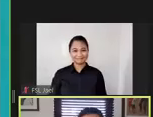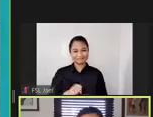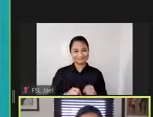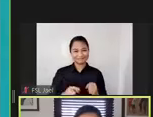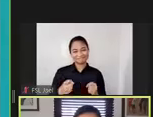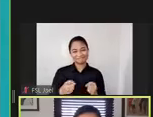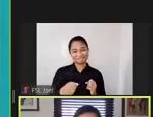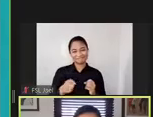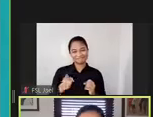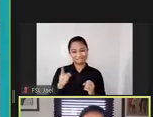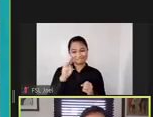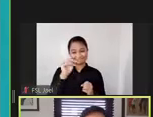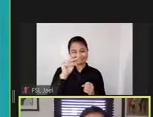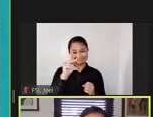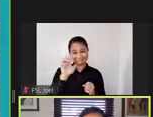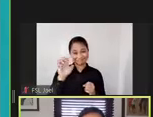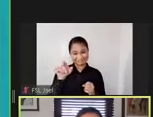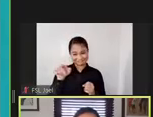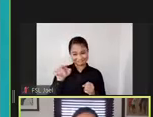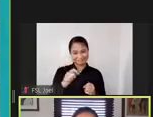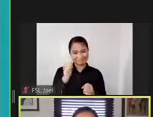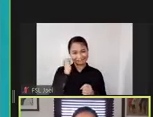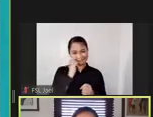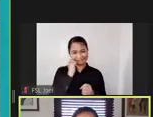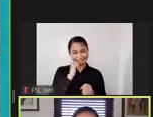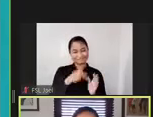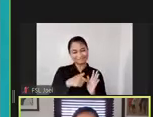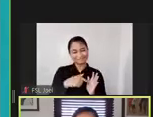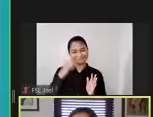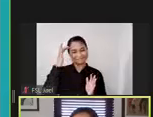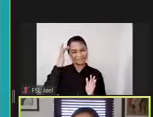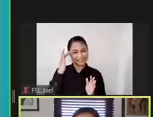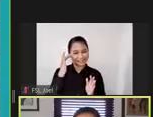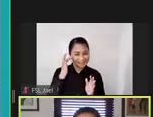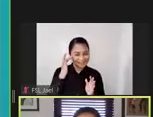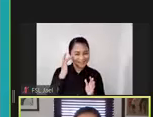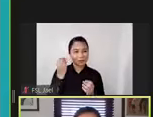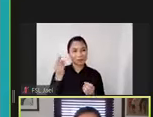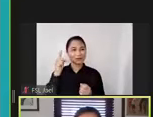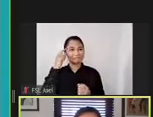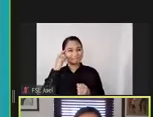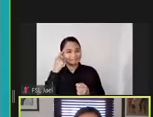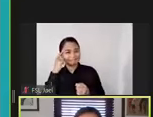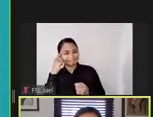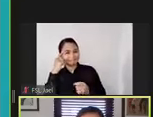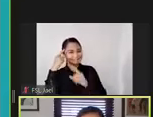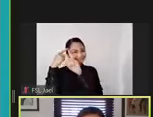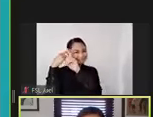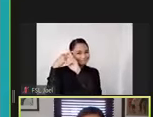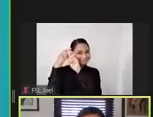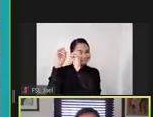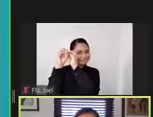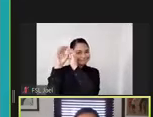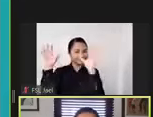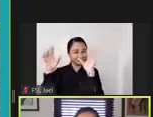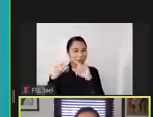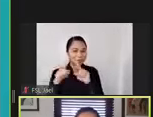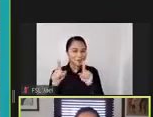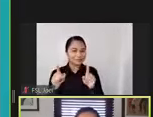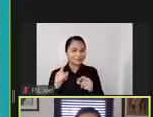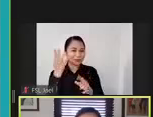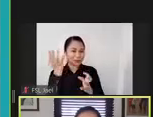that barriers don't really exist. We just have to actually make the